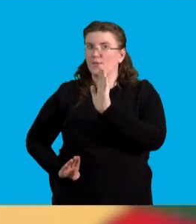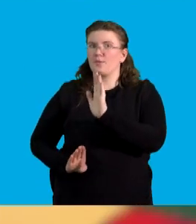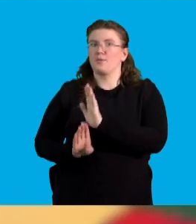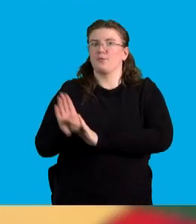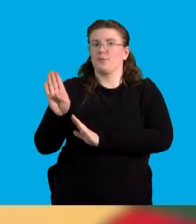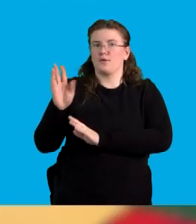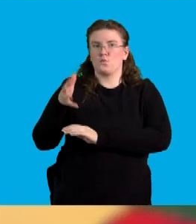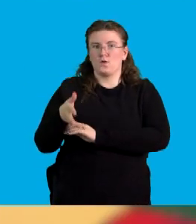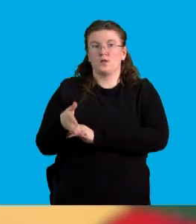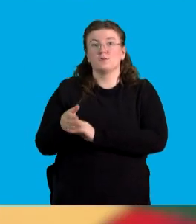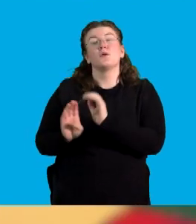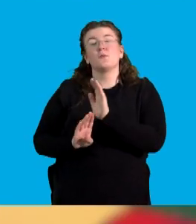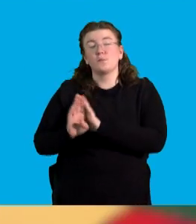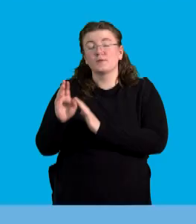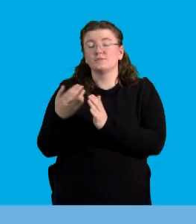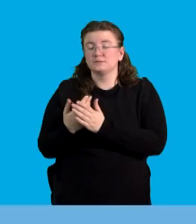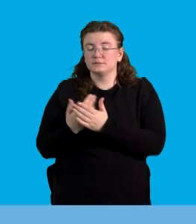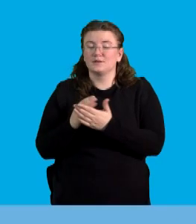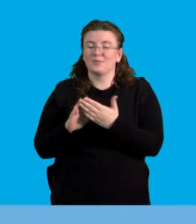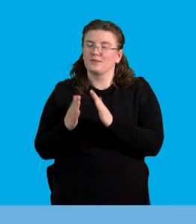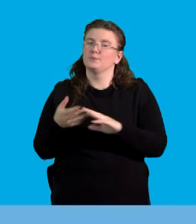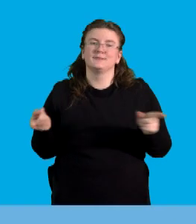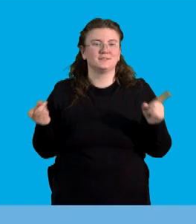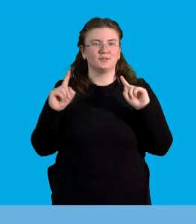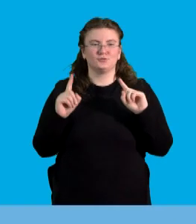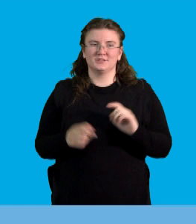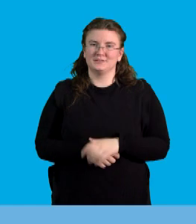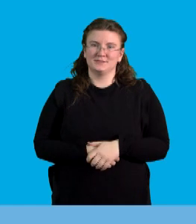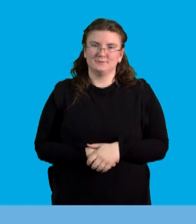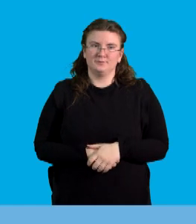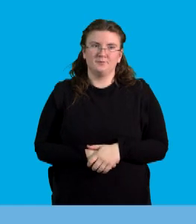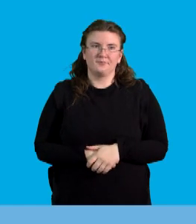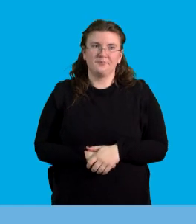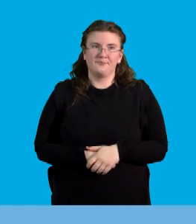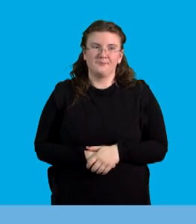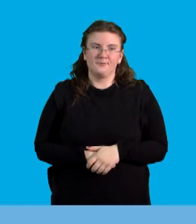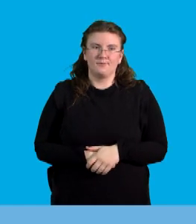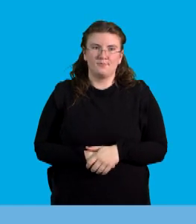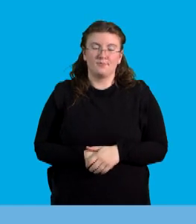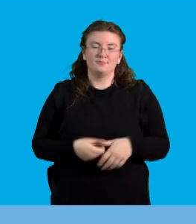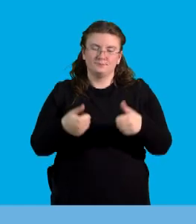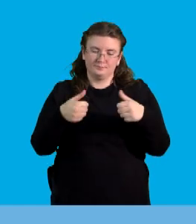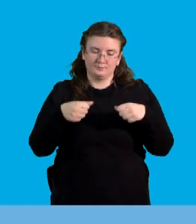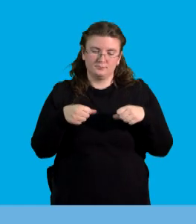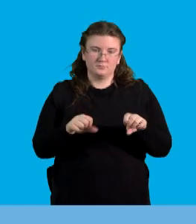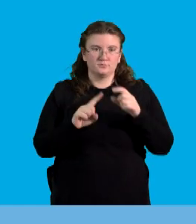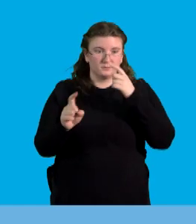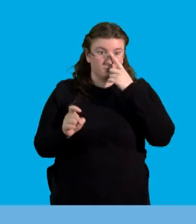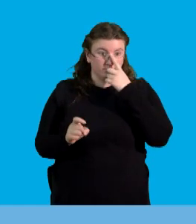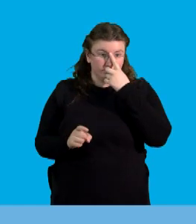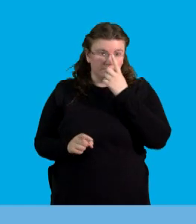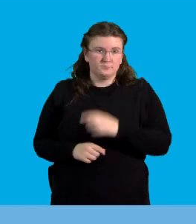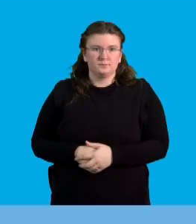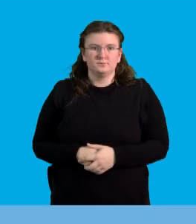to increase. And it's going to increase to a point where it becomes dangerous. Right, moving on to the next